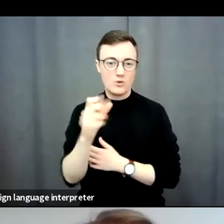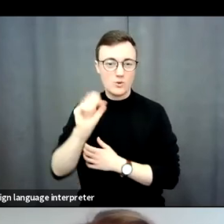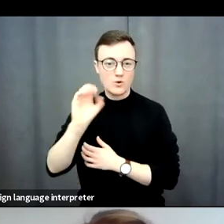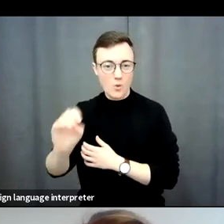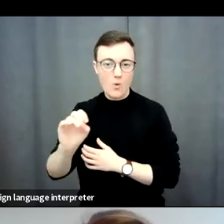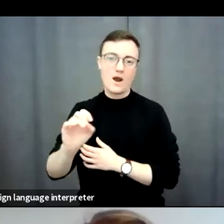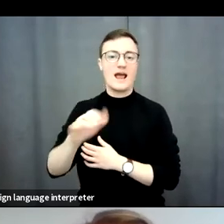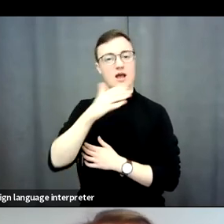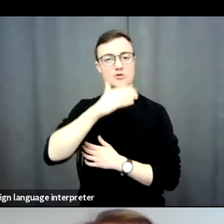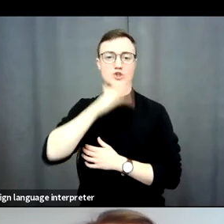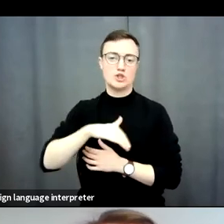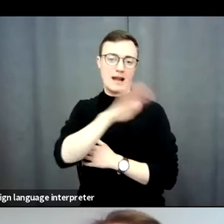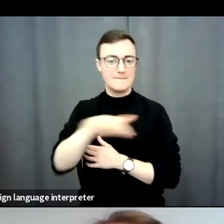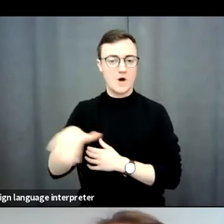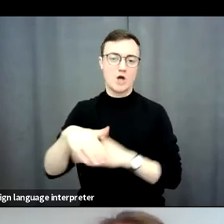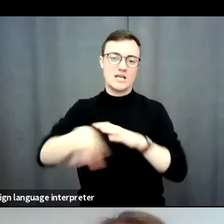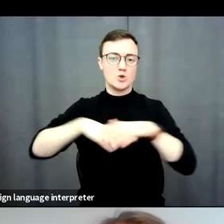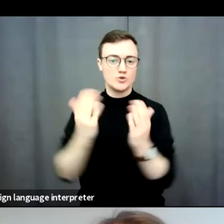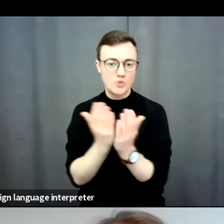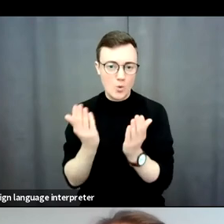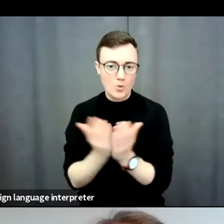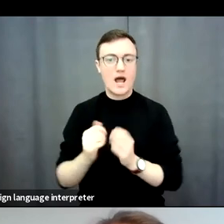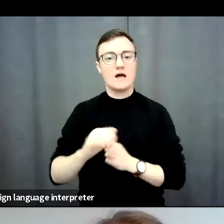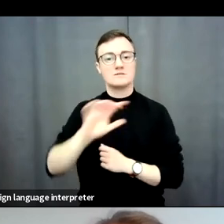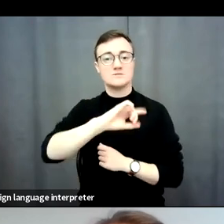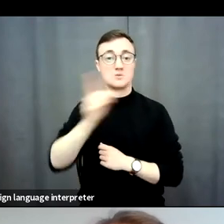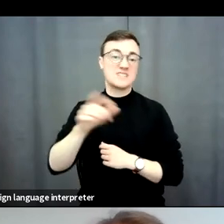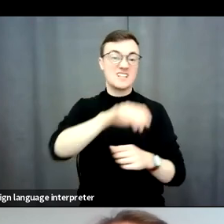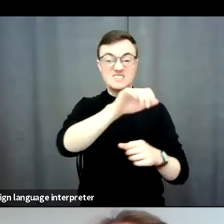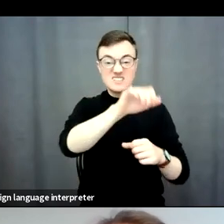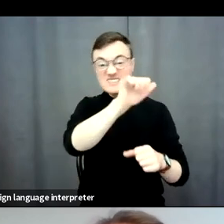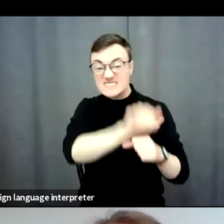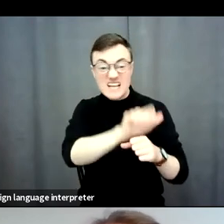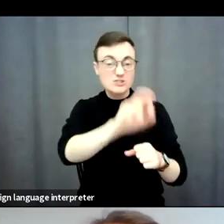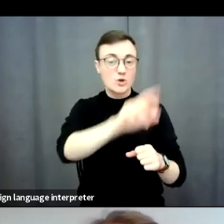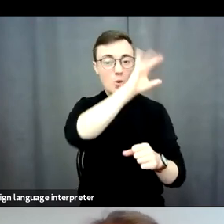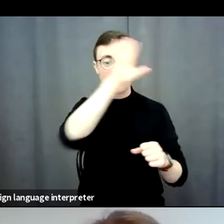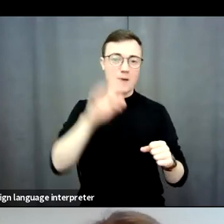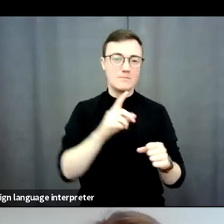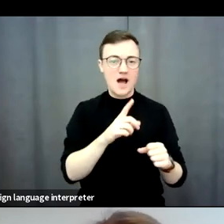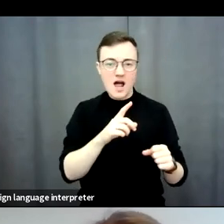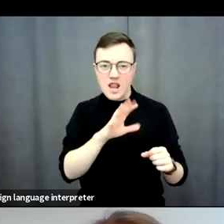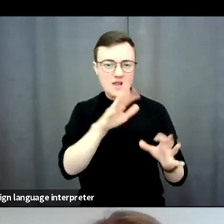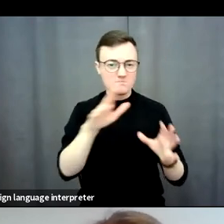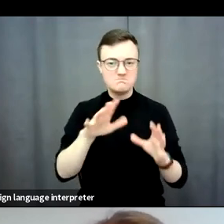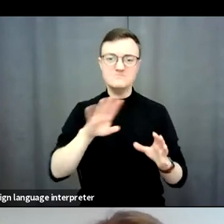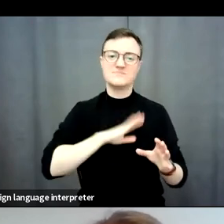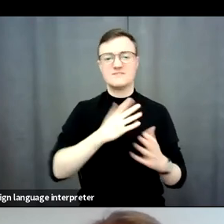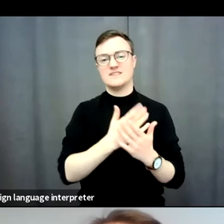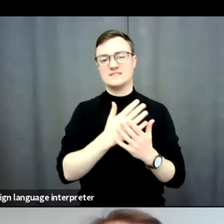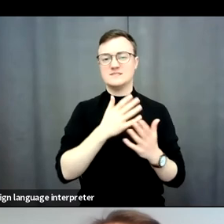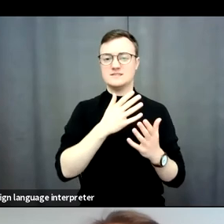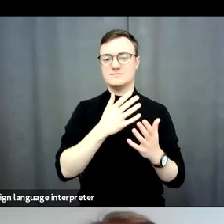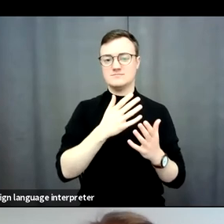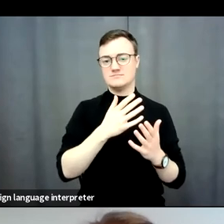small children's school. We have Muhammad and Victoria, which is 16 years old, but really a challenge to talk to.